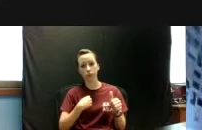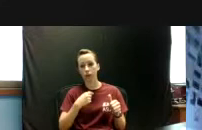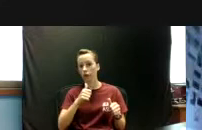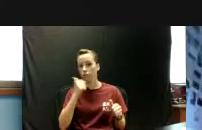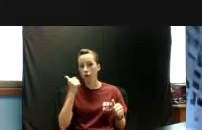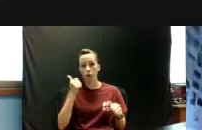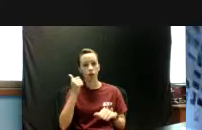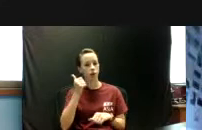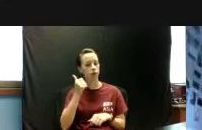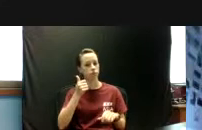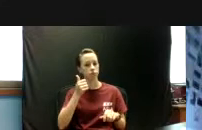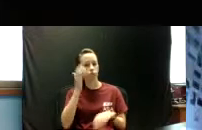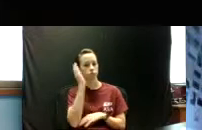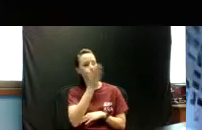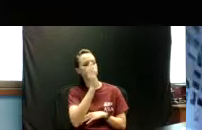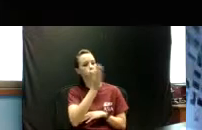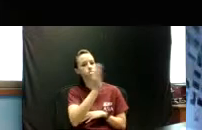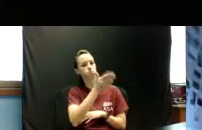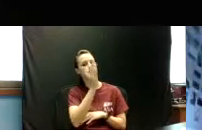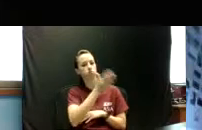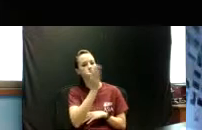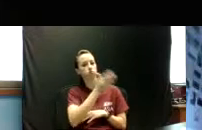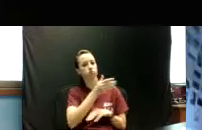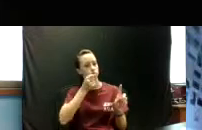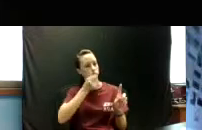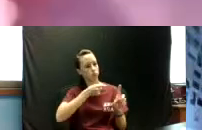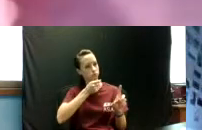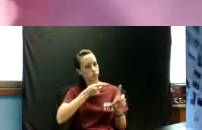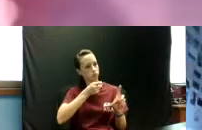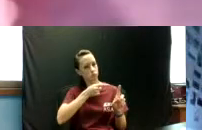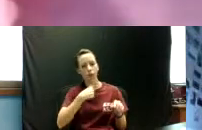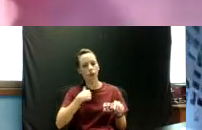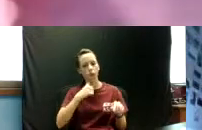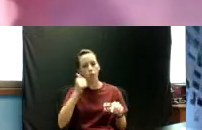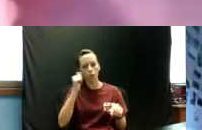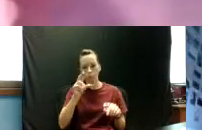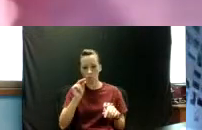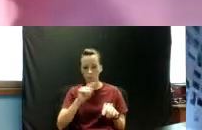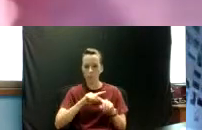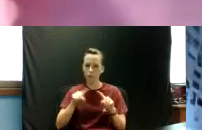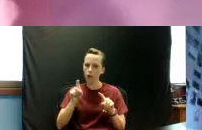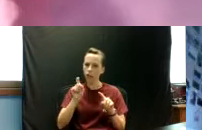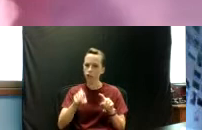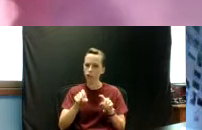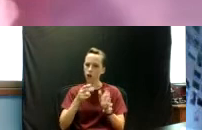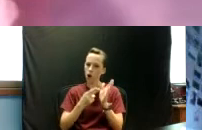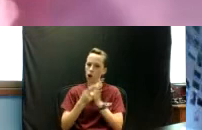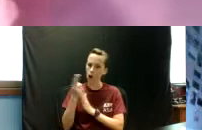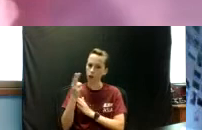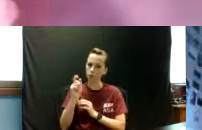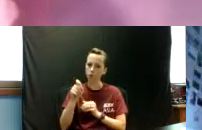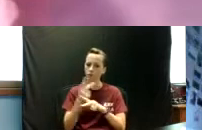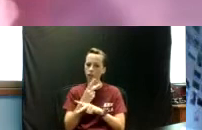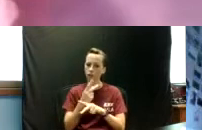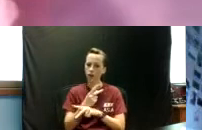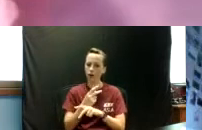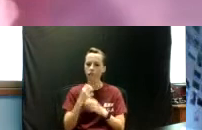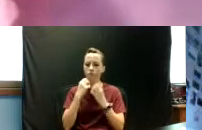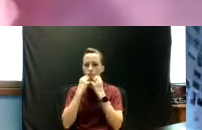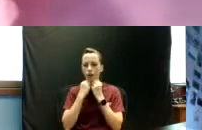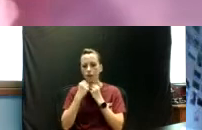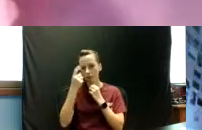promise. But we do need to be honest, right? We've got to figure out what value social media brings to our